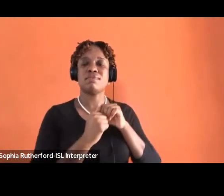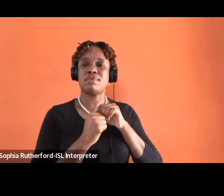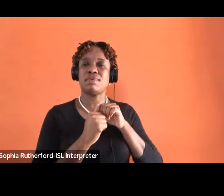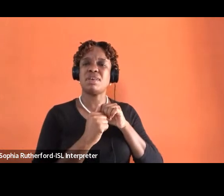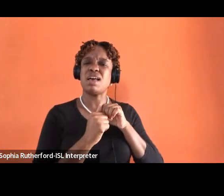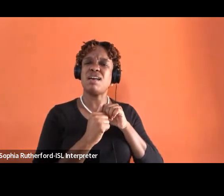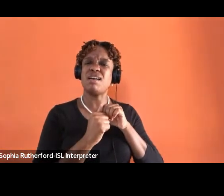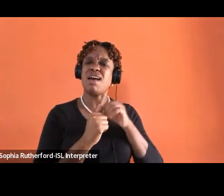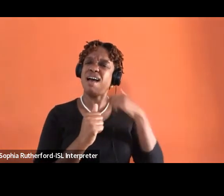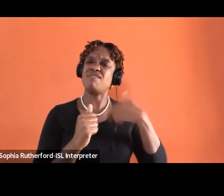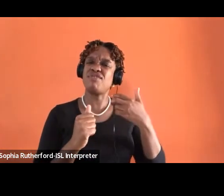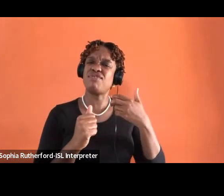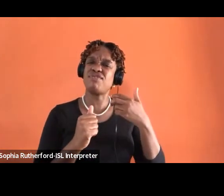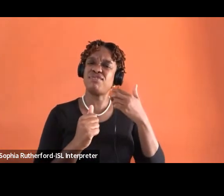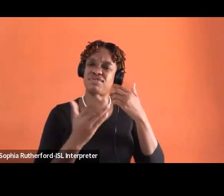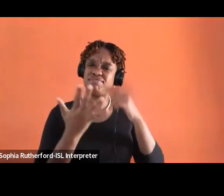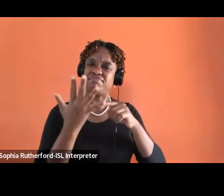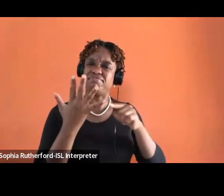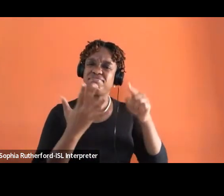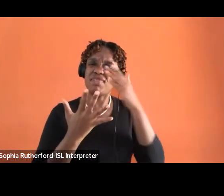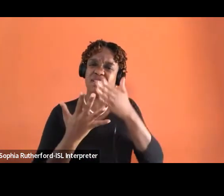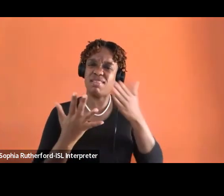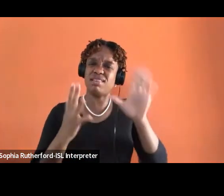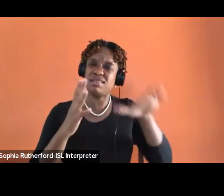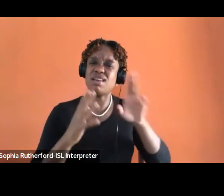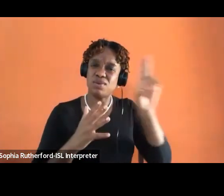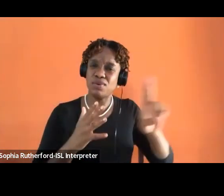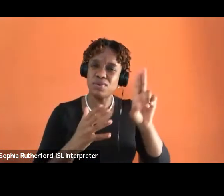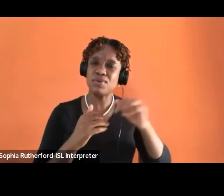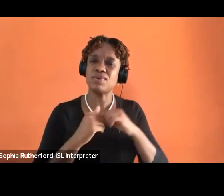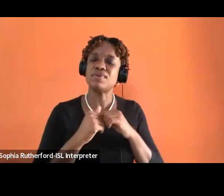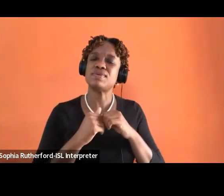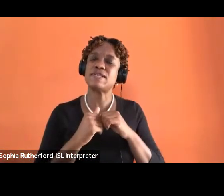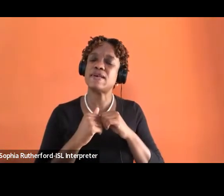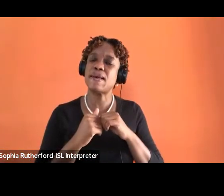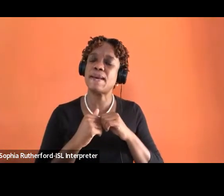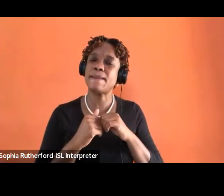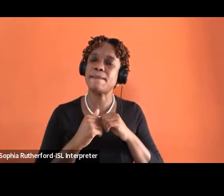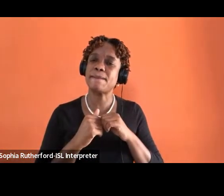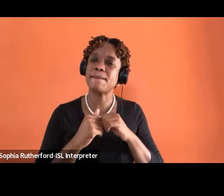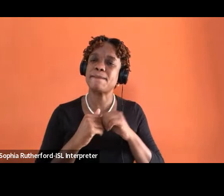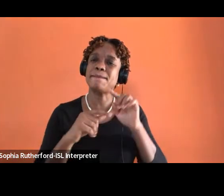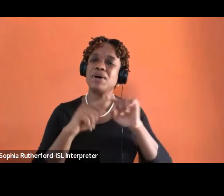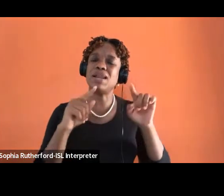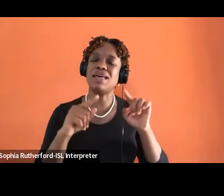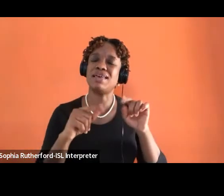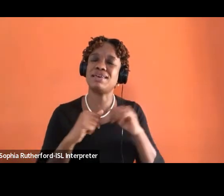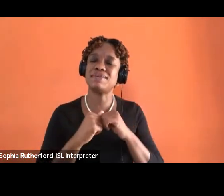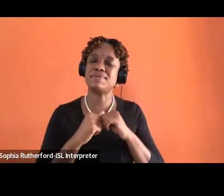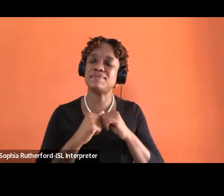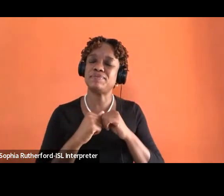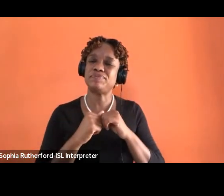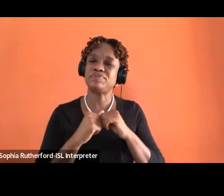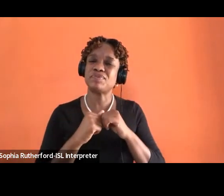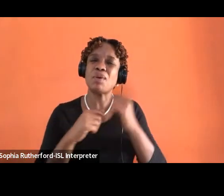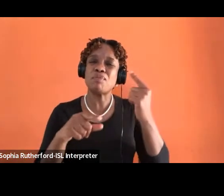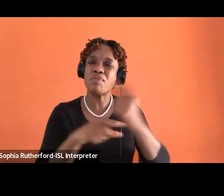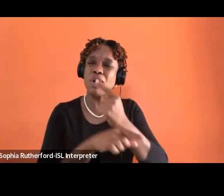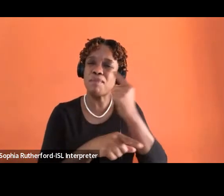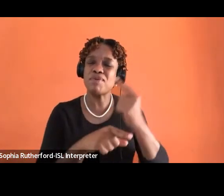that can be used, but when it comes to having proper food